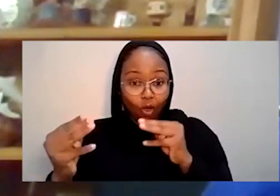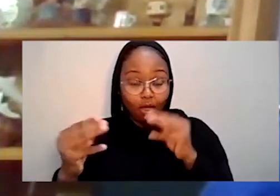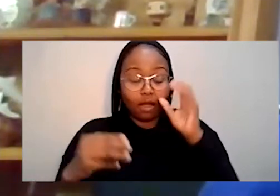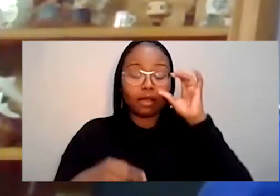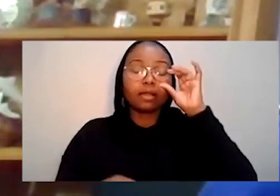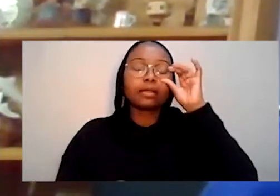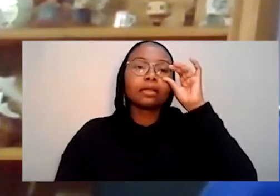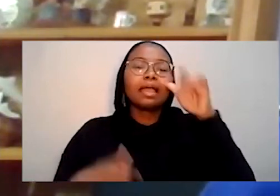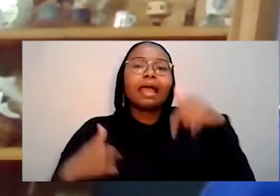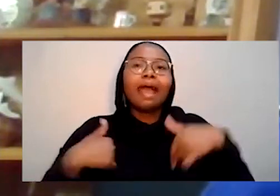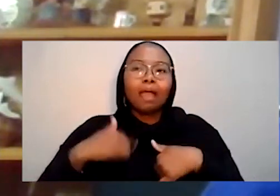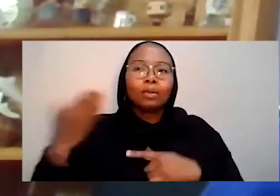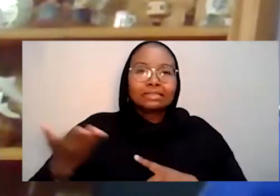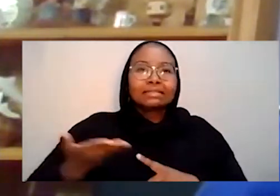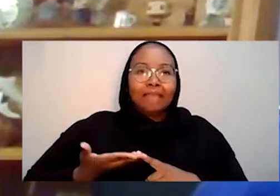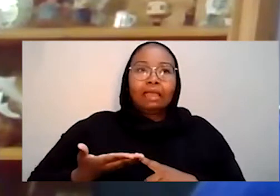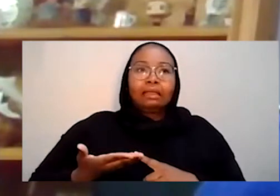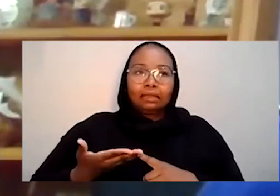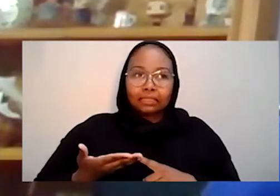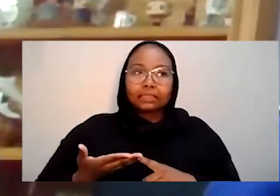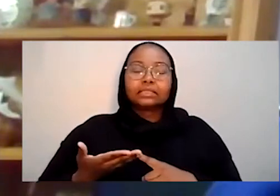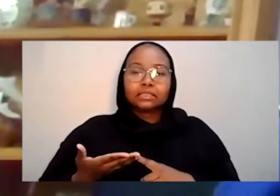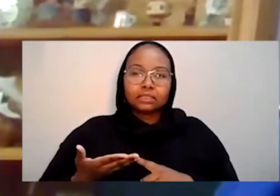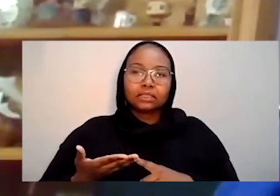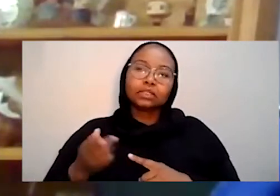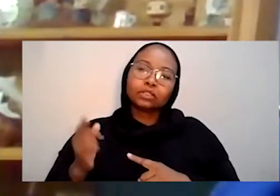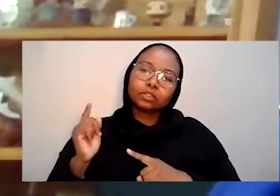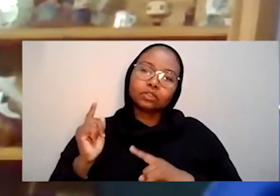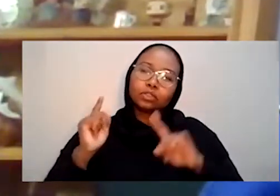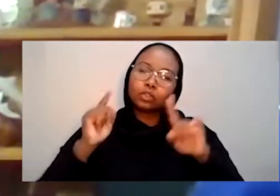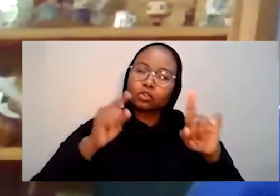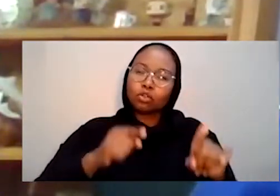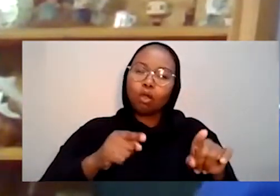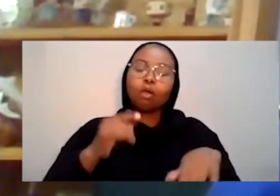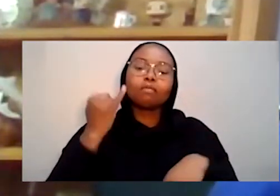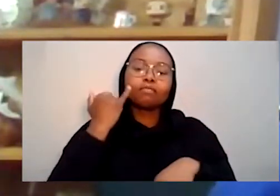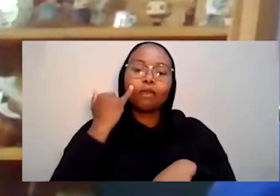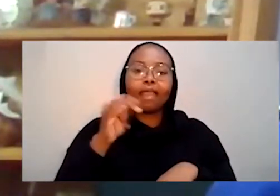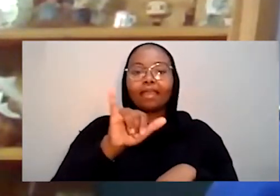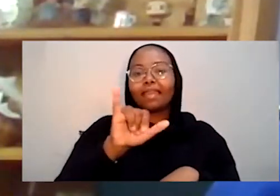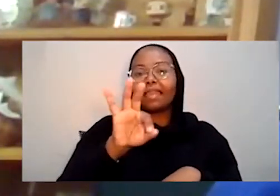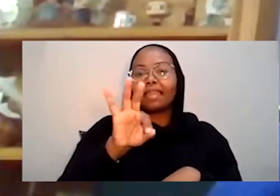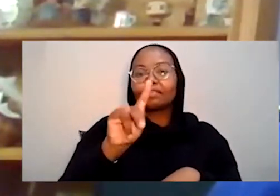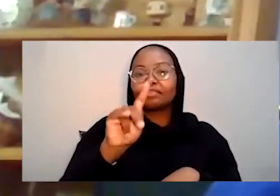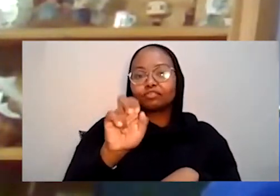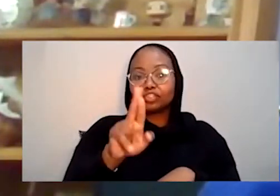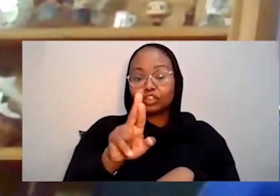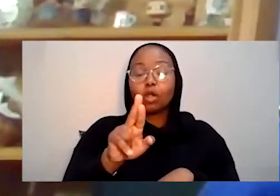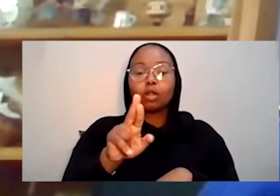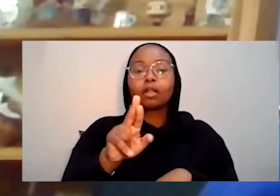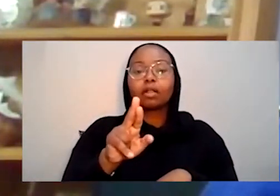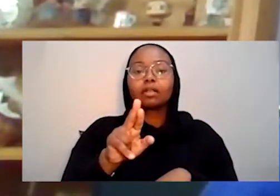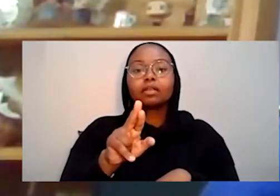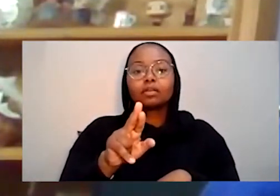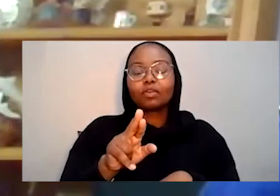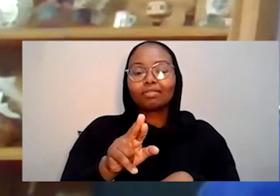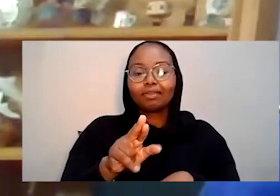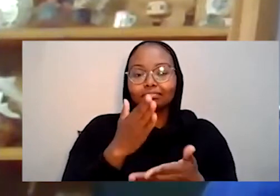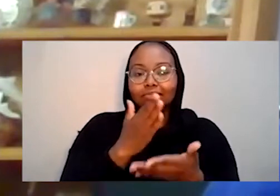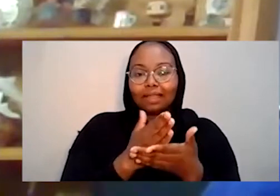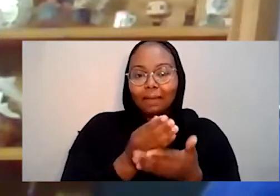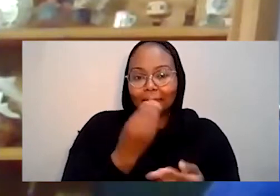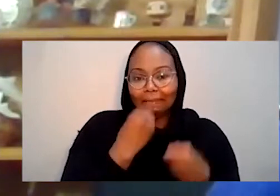was invited to a sister's for iftar, for a breakfast during Ramadan. And things